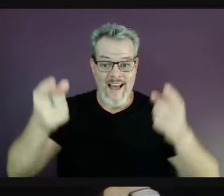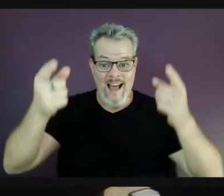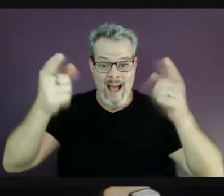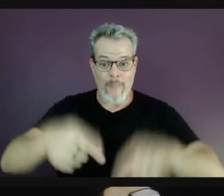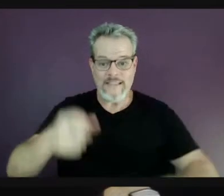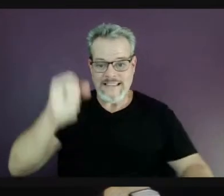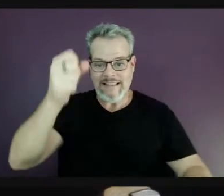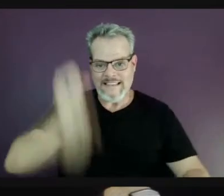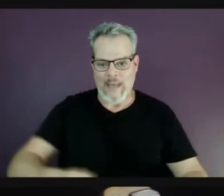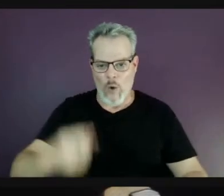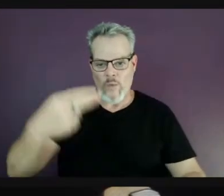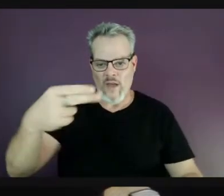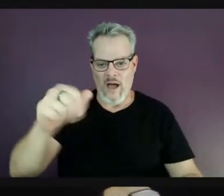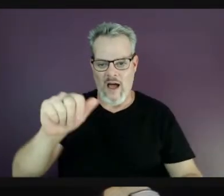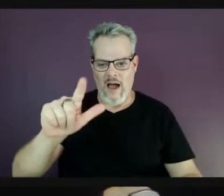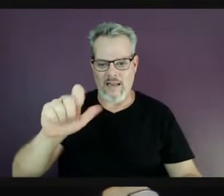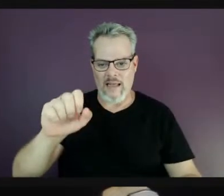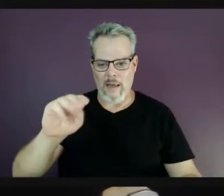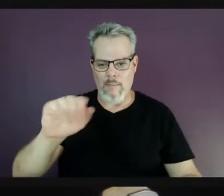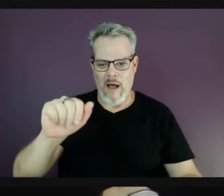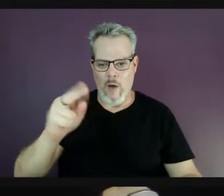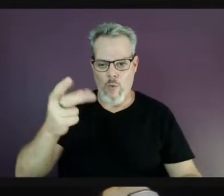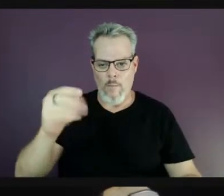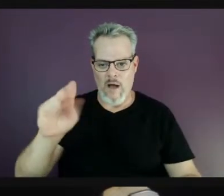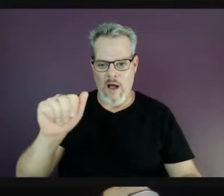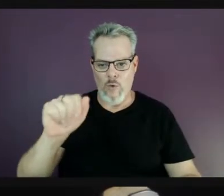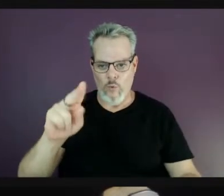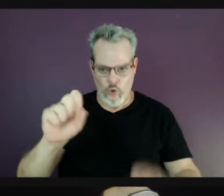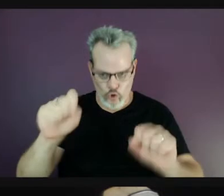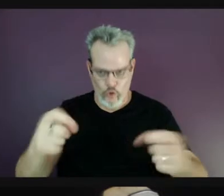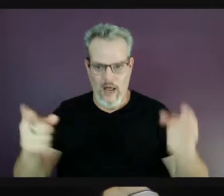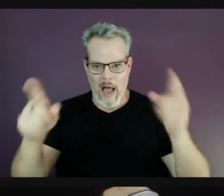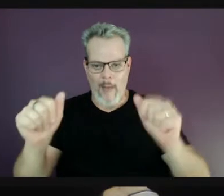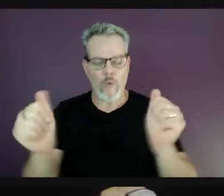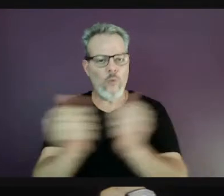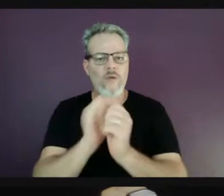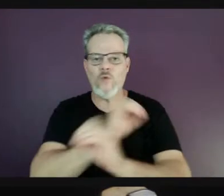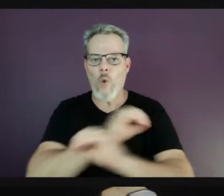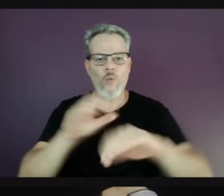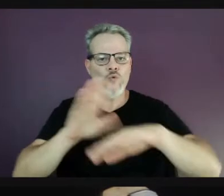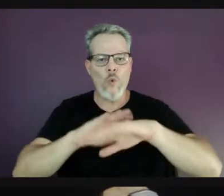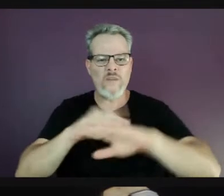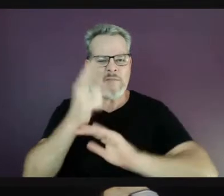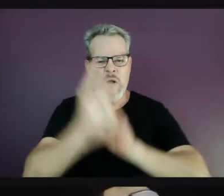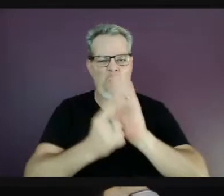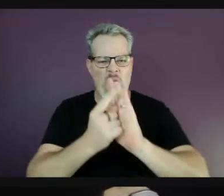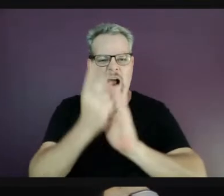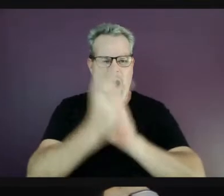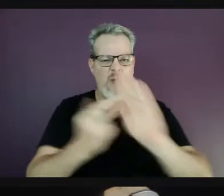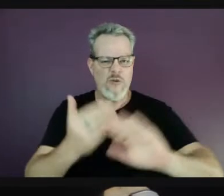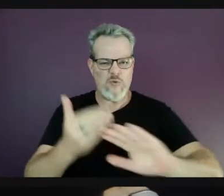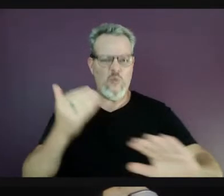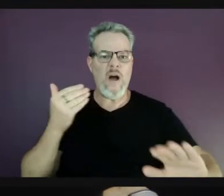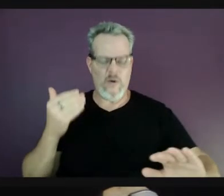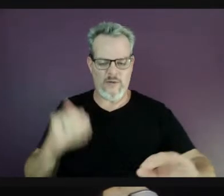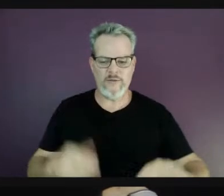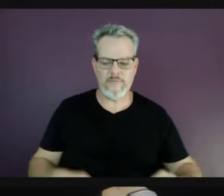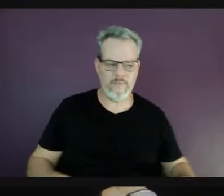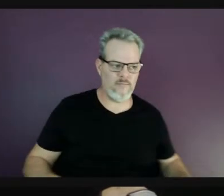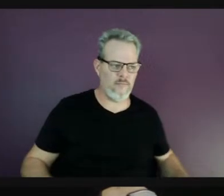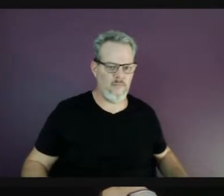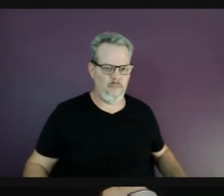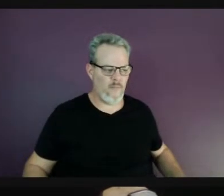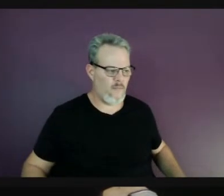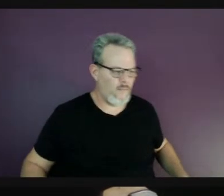the December 1974 events could emerge with little notice, 1 or 2 hours. It's just a slight rewarding there.